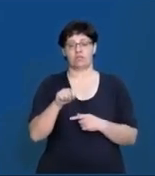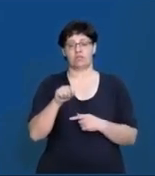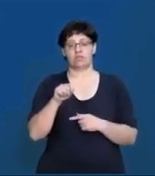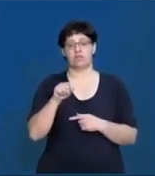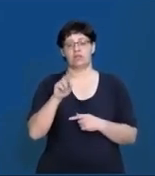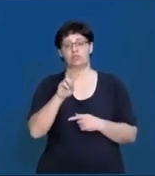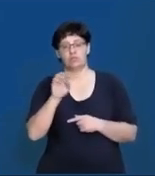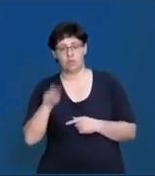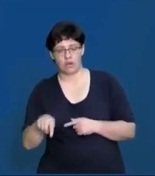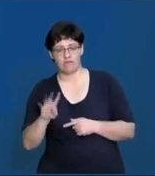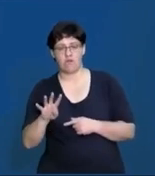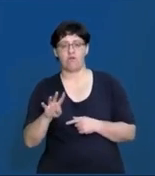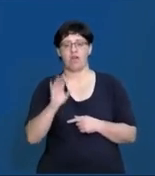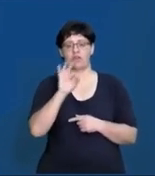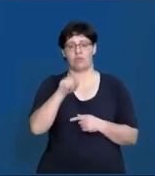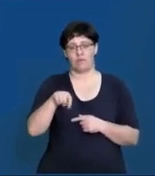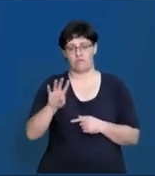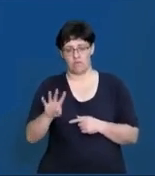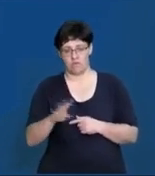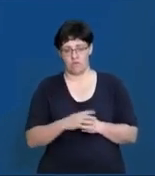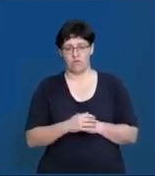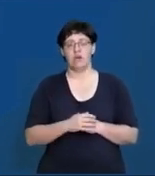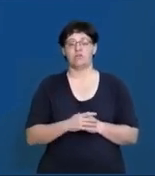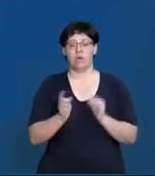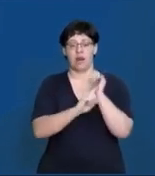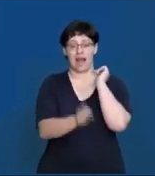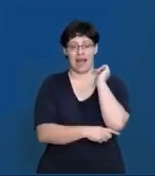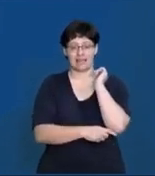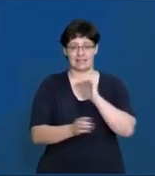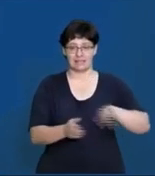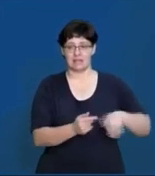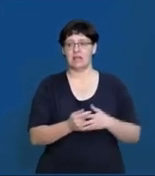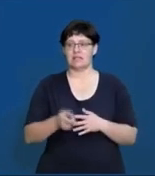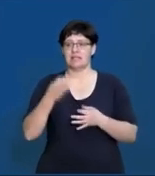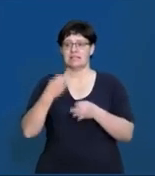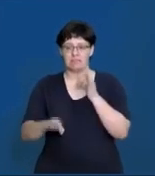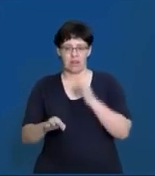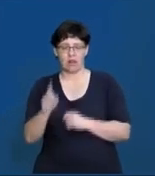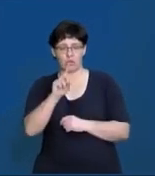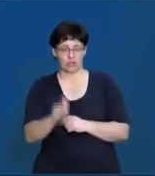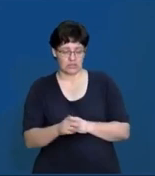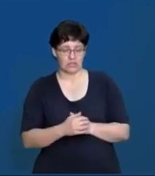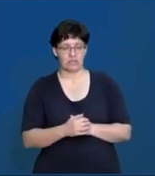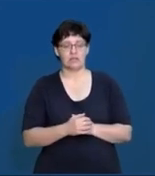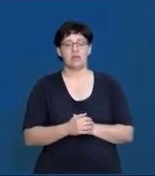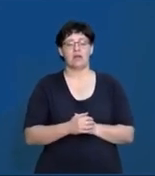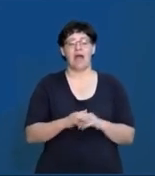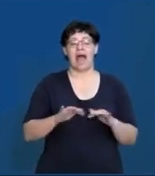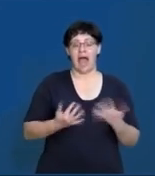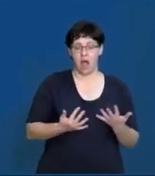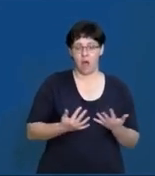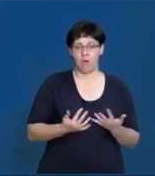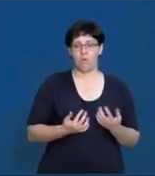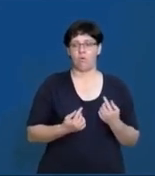8-mark question for question 4.4, 2.4, and 3.4. The last segment, these are